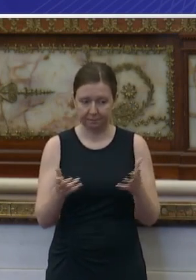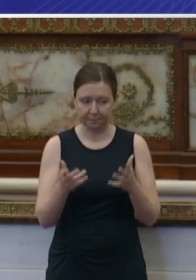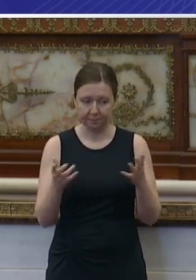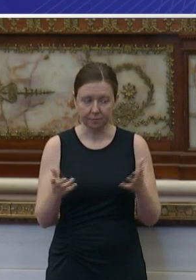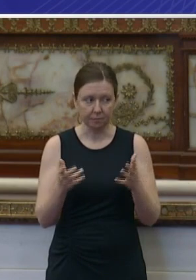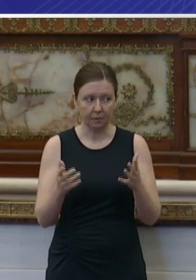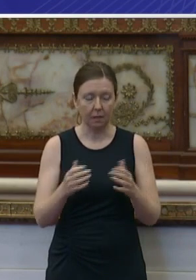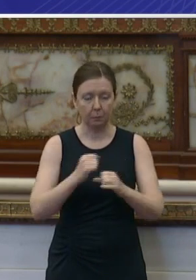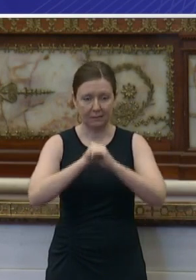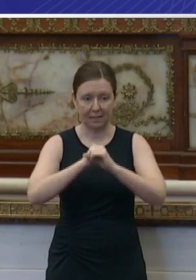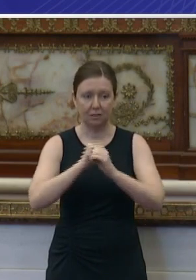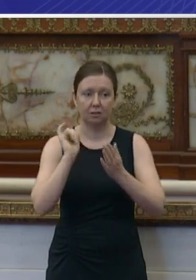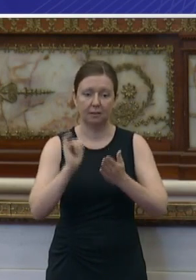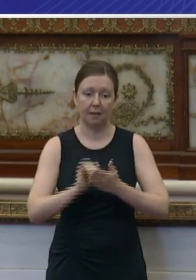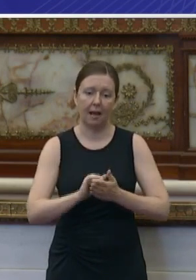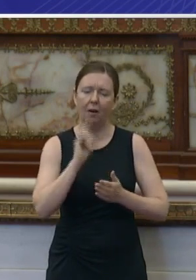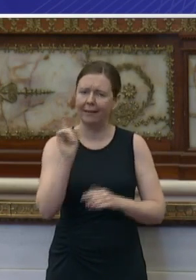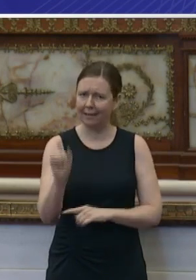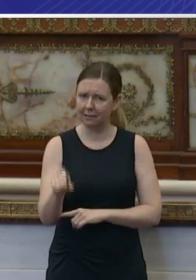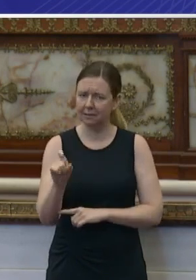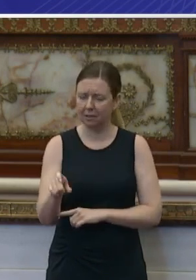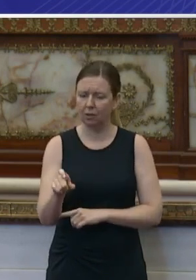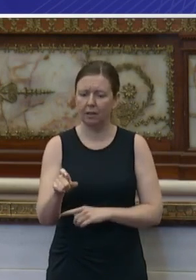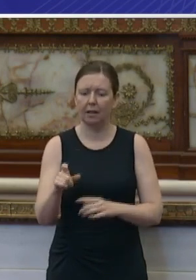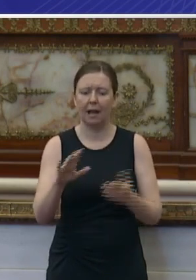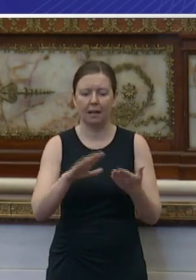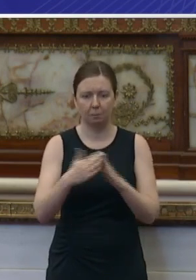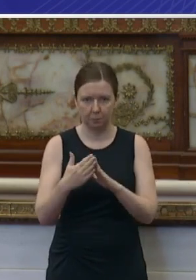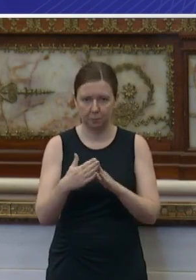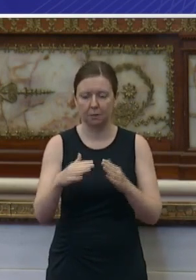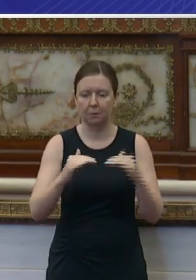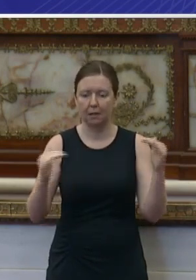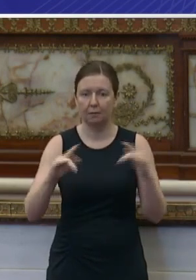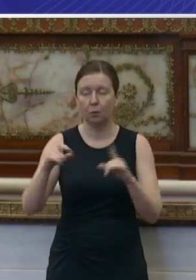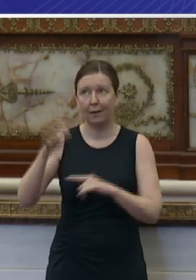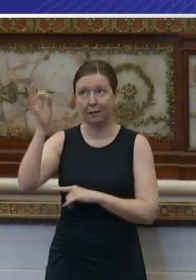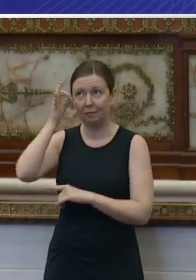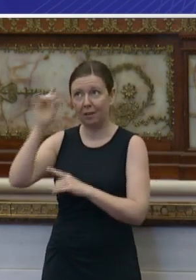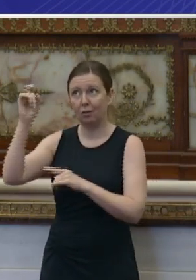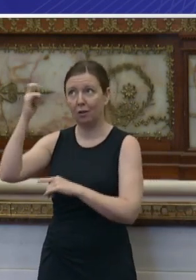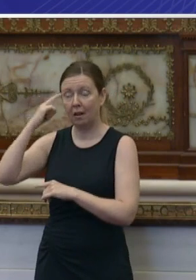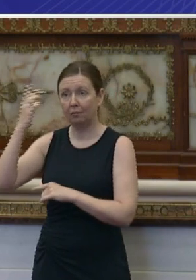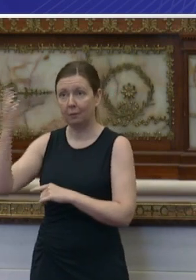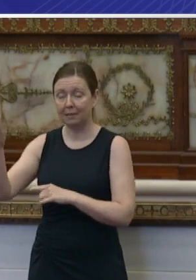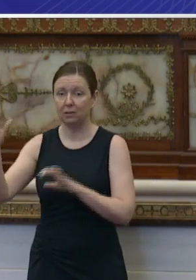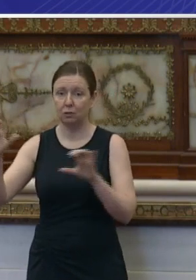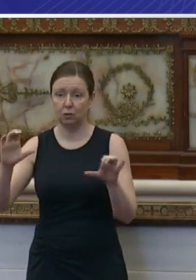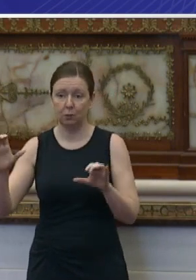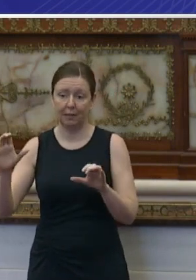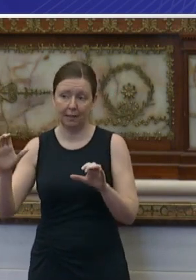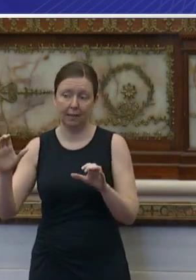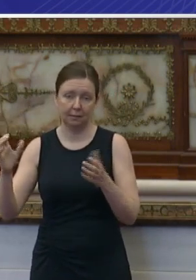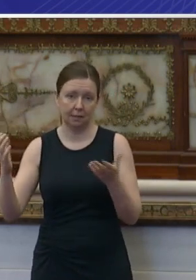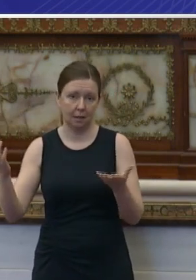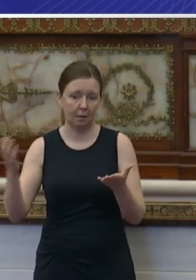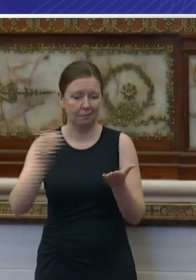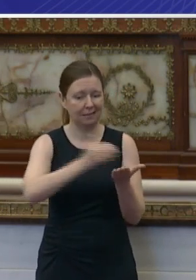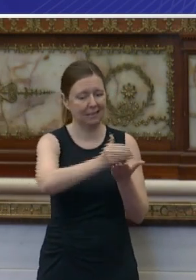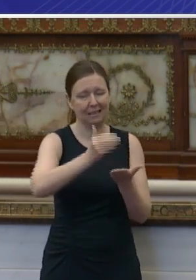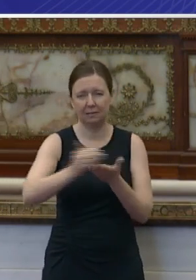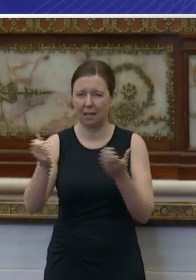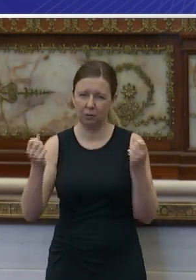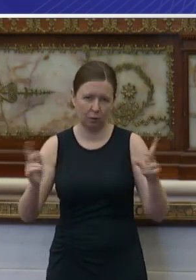the protections that are necessary at the municipal level when the federal government is doing its own thing. It leaves out so